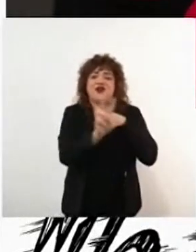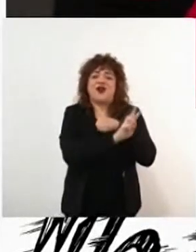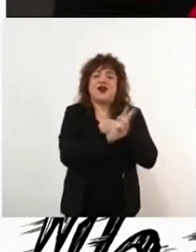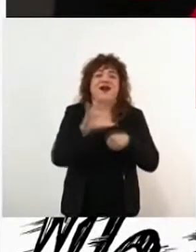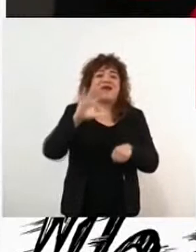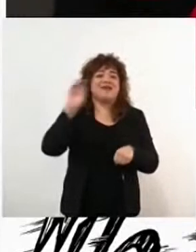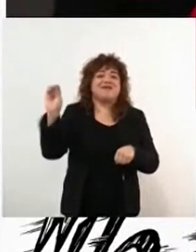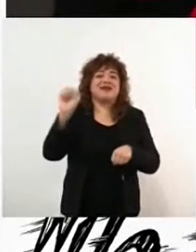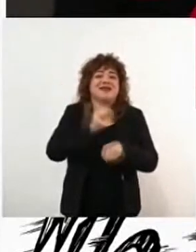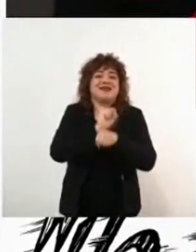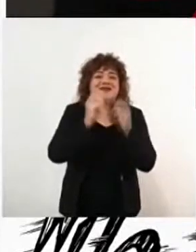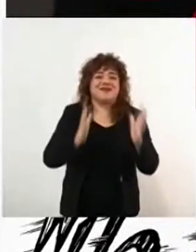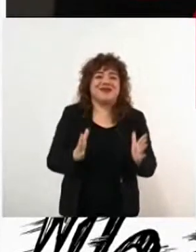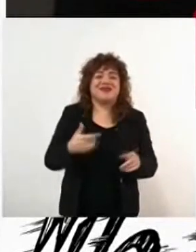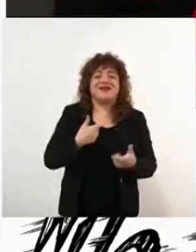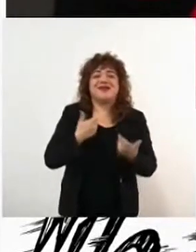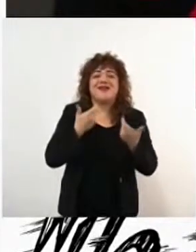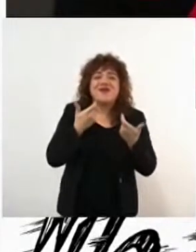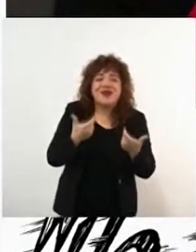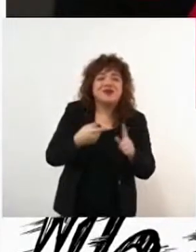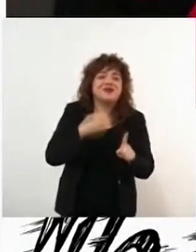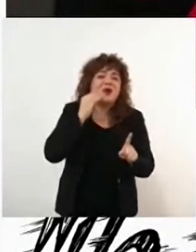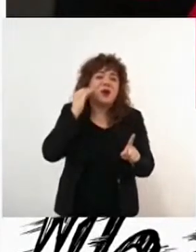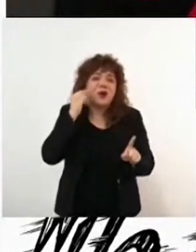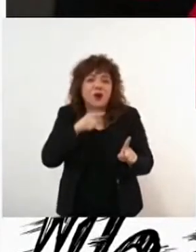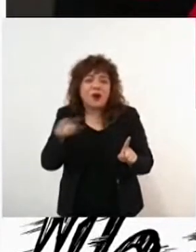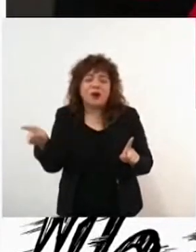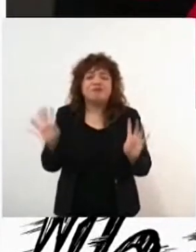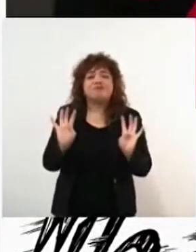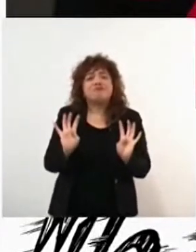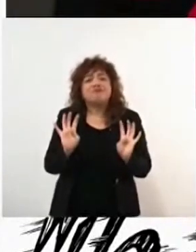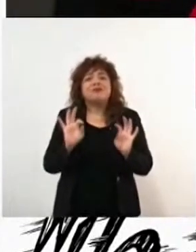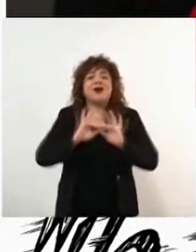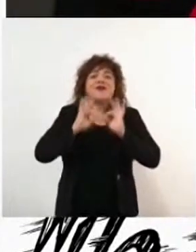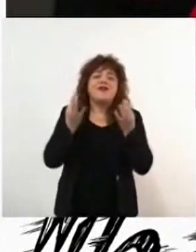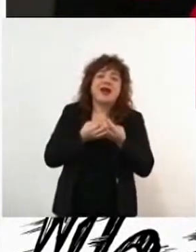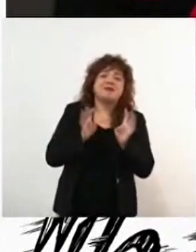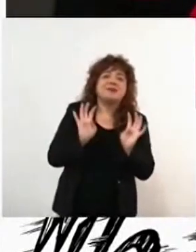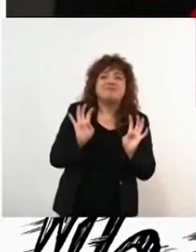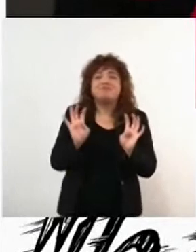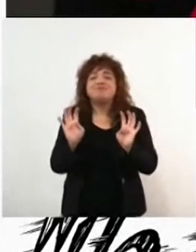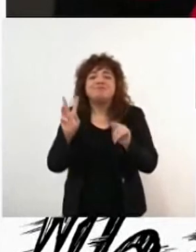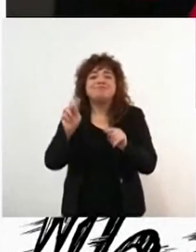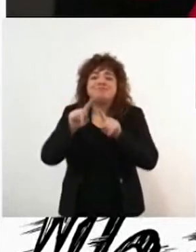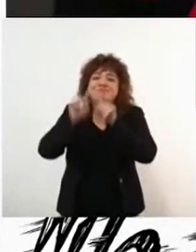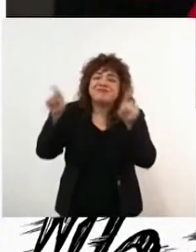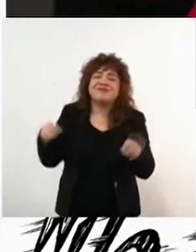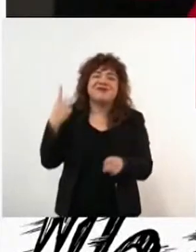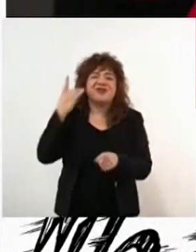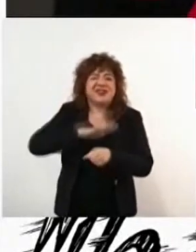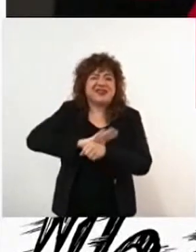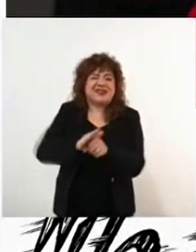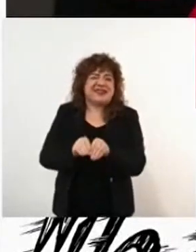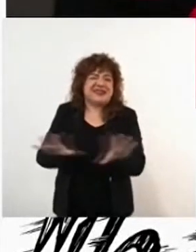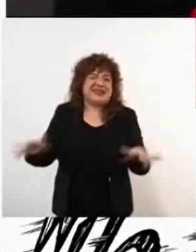are primarily watching from home with their families due to the coronavirus pandemic. Is there anything in particular that you'd like to say to them?